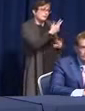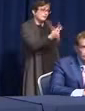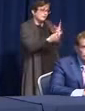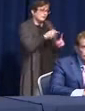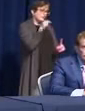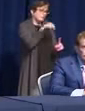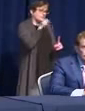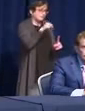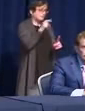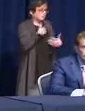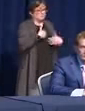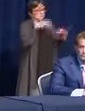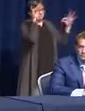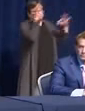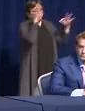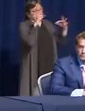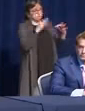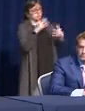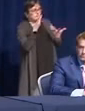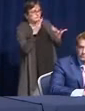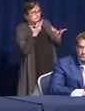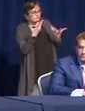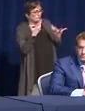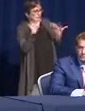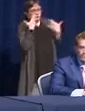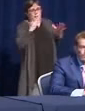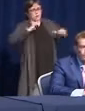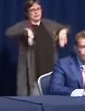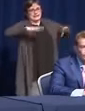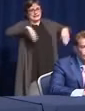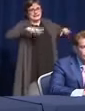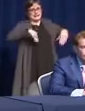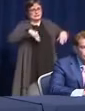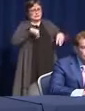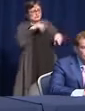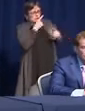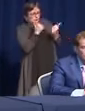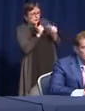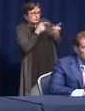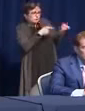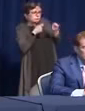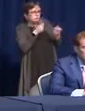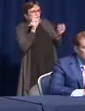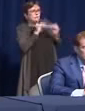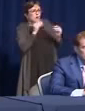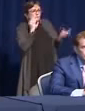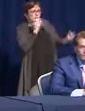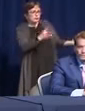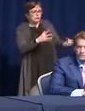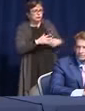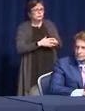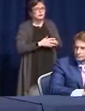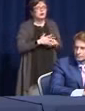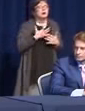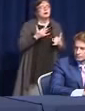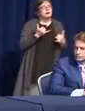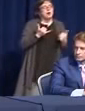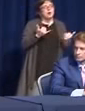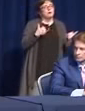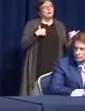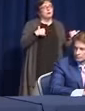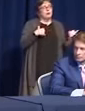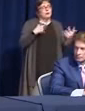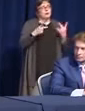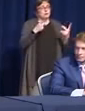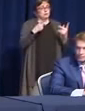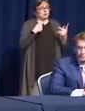no background on as yet. But I think we have to assume those individuals that are transferred from a